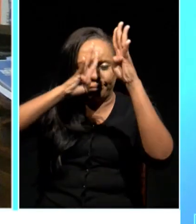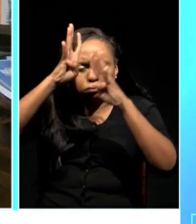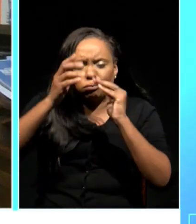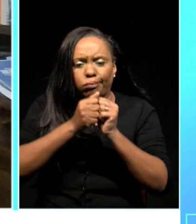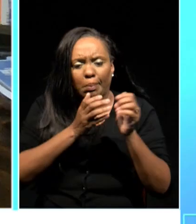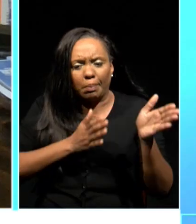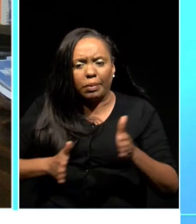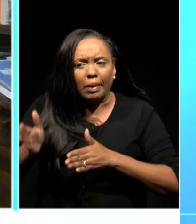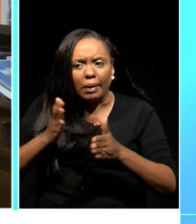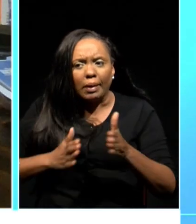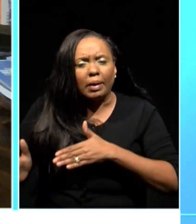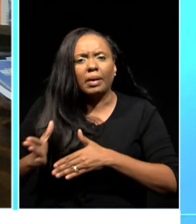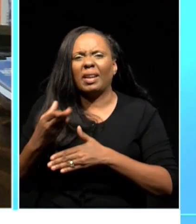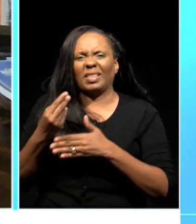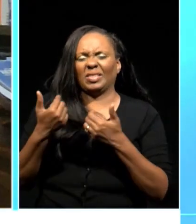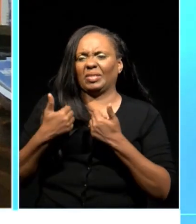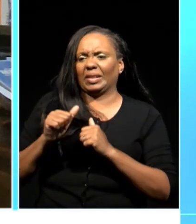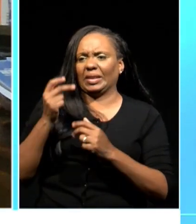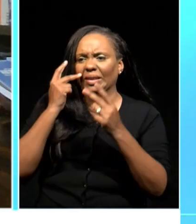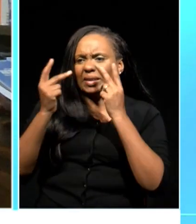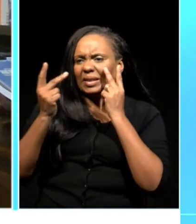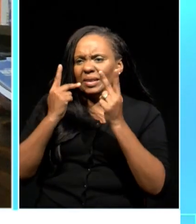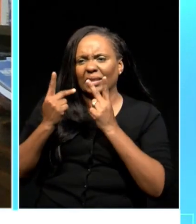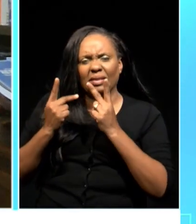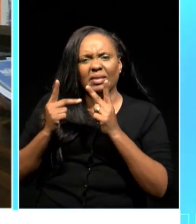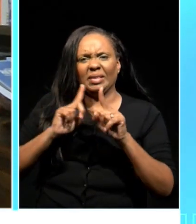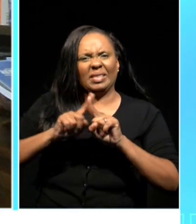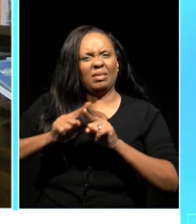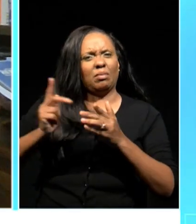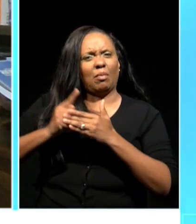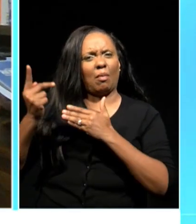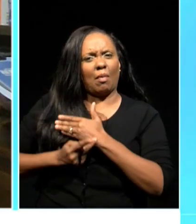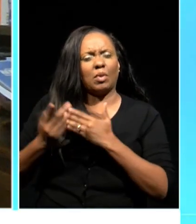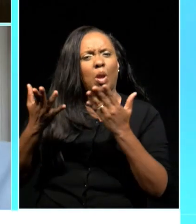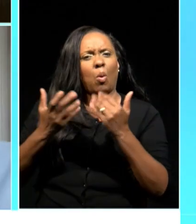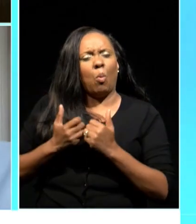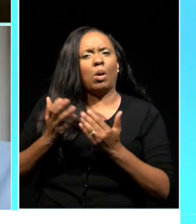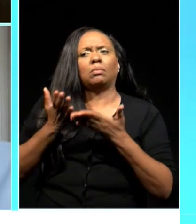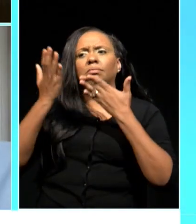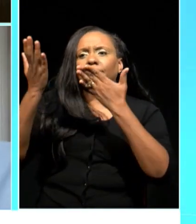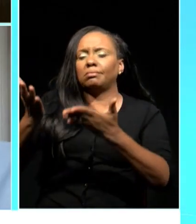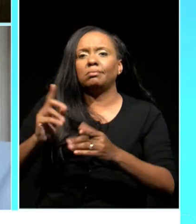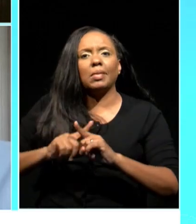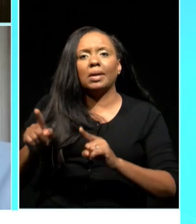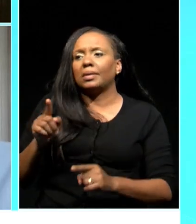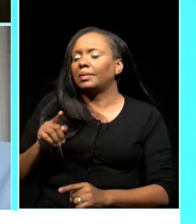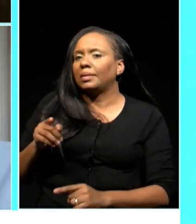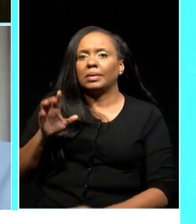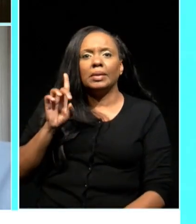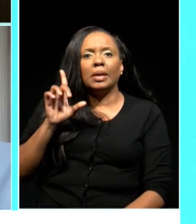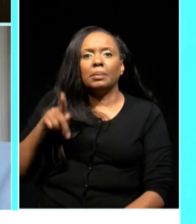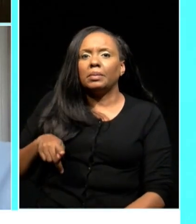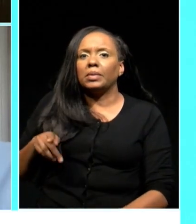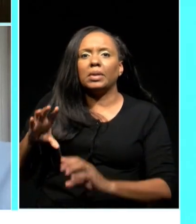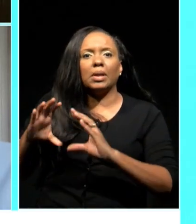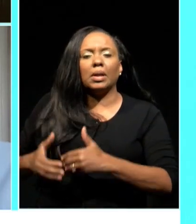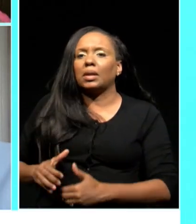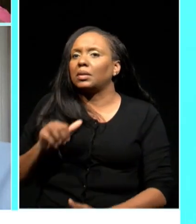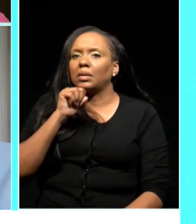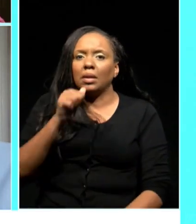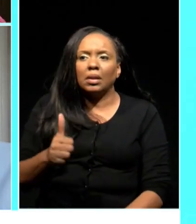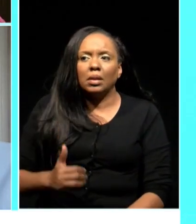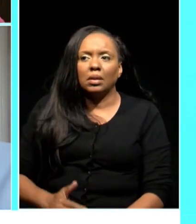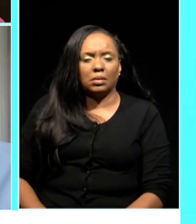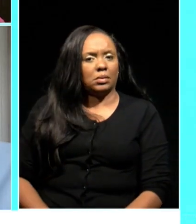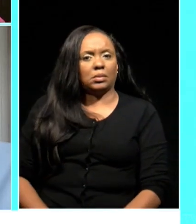methods, including the programs they are going to pursue. And we did not see that, unfortunately, in the way that we should have seen